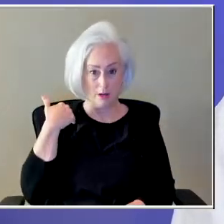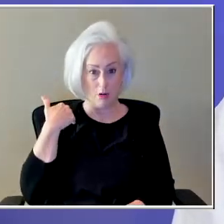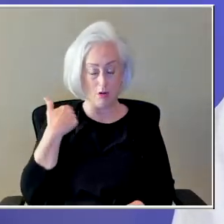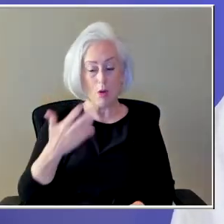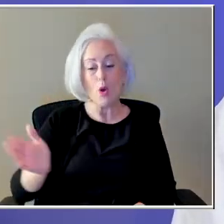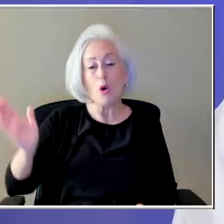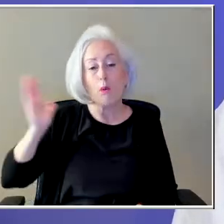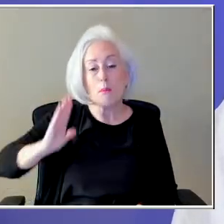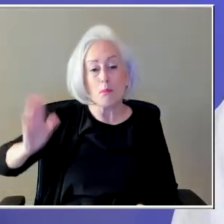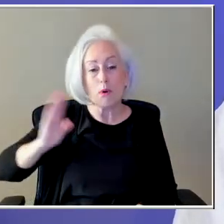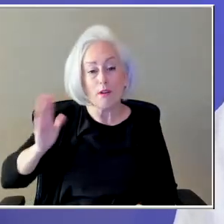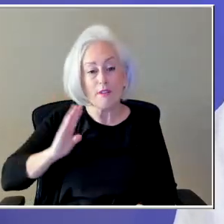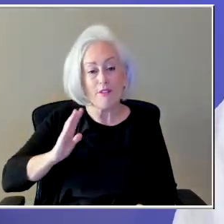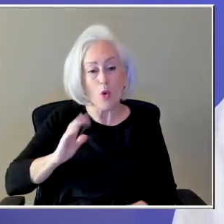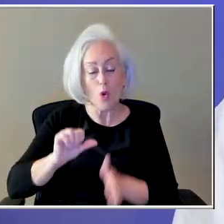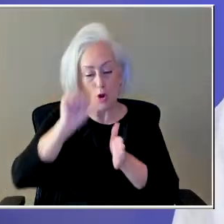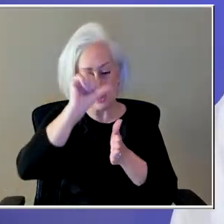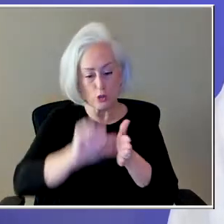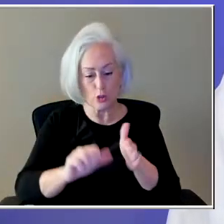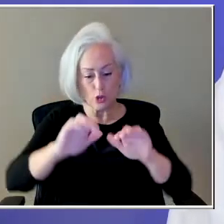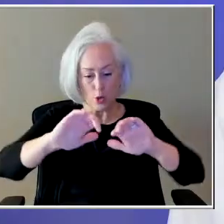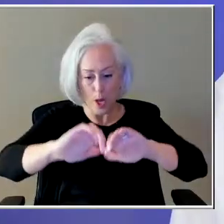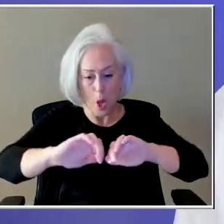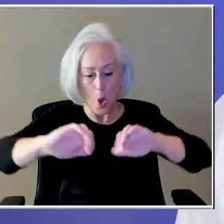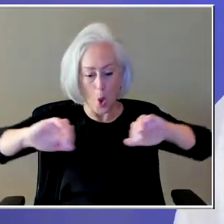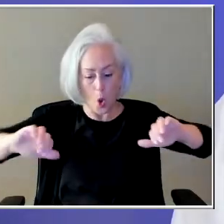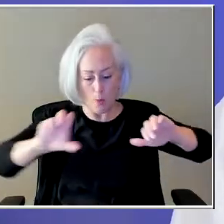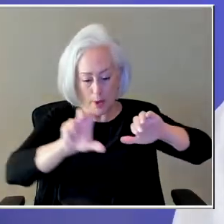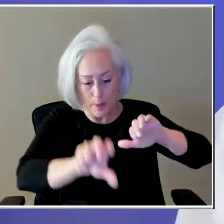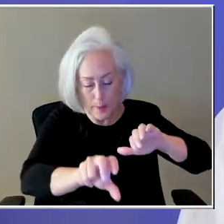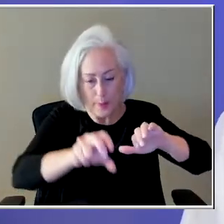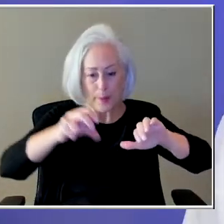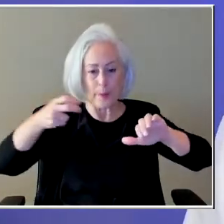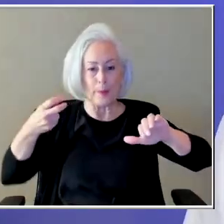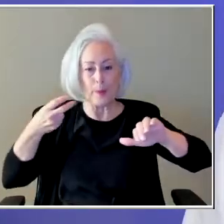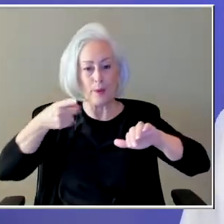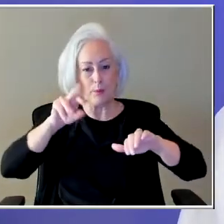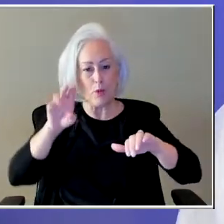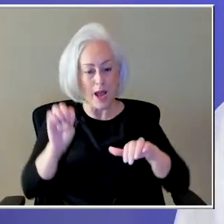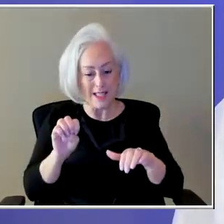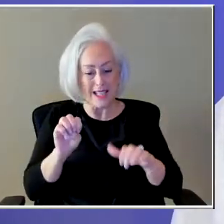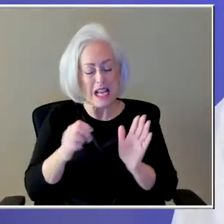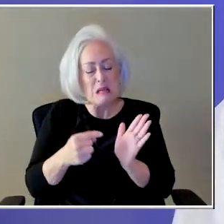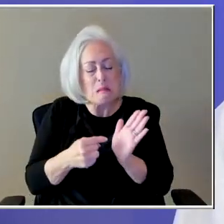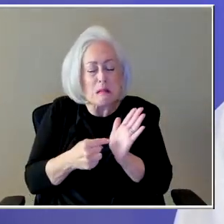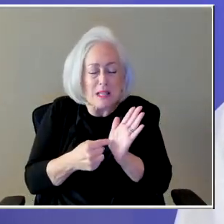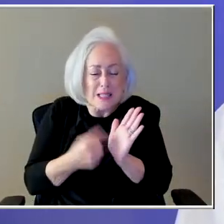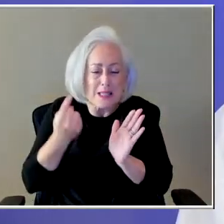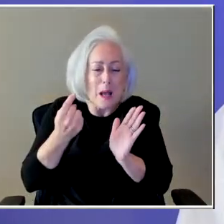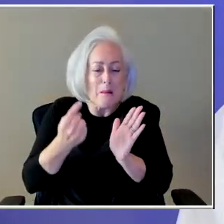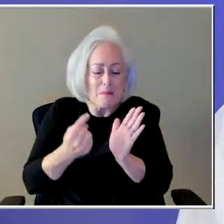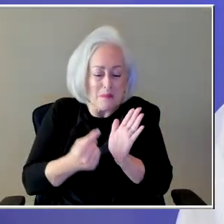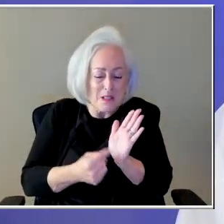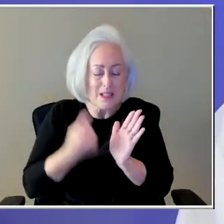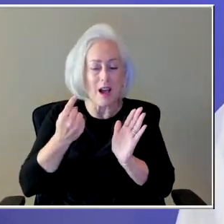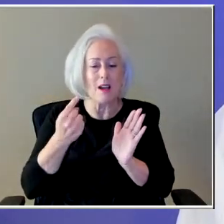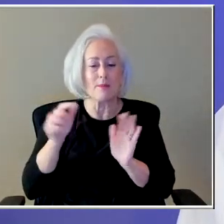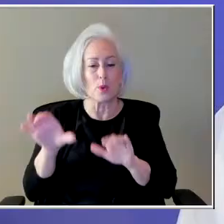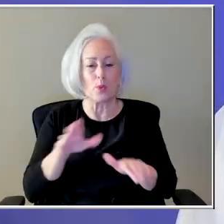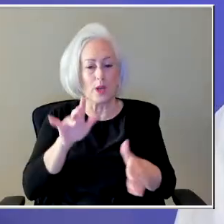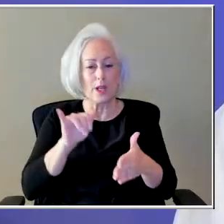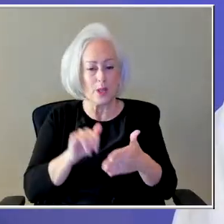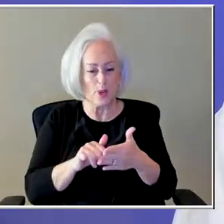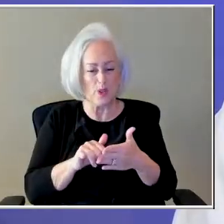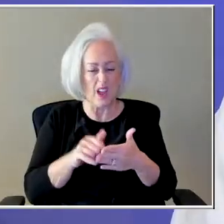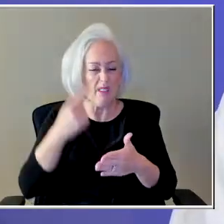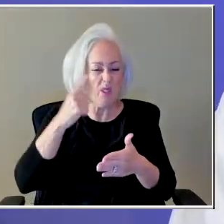is a thing of the past. We do it sometimes in specific situations, but the outcomes